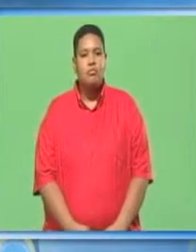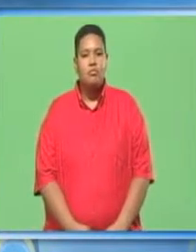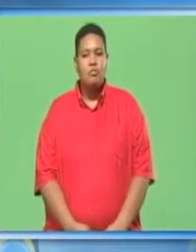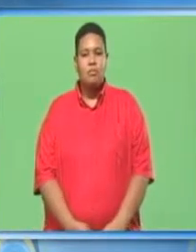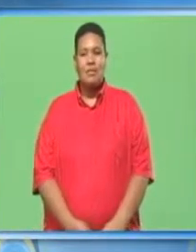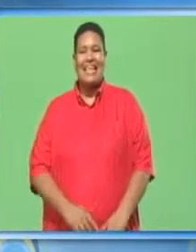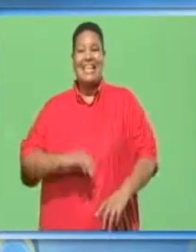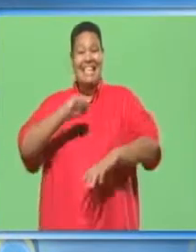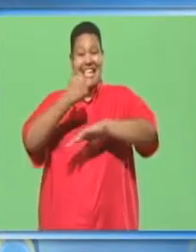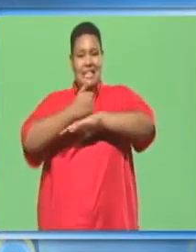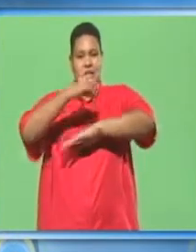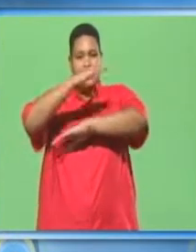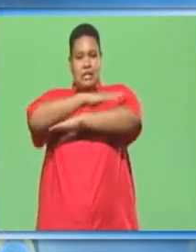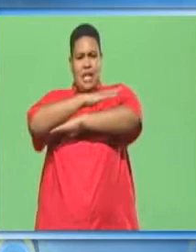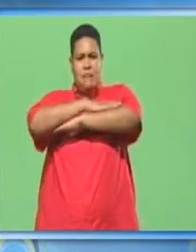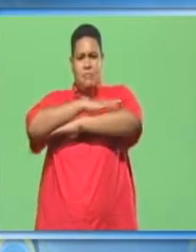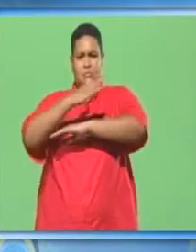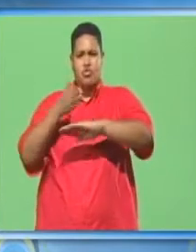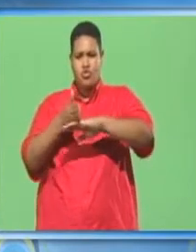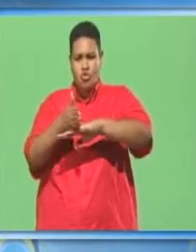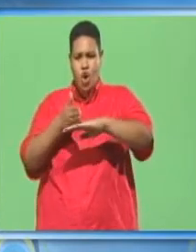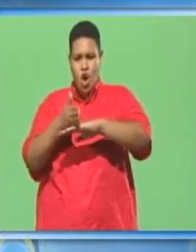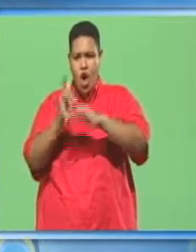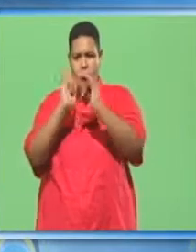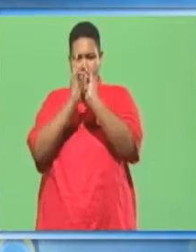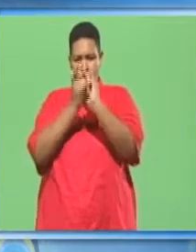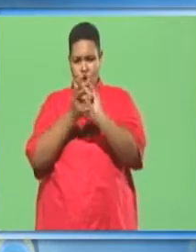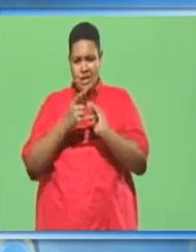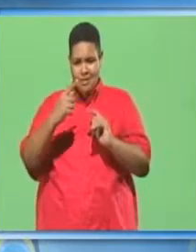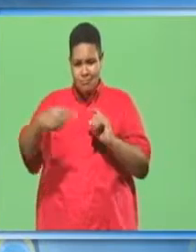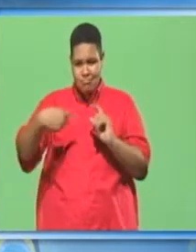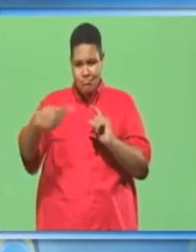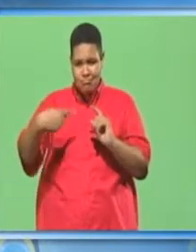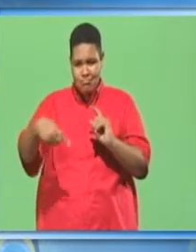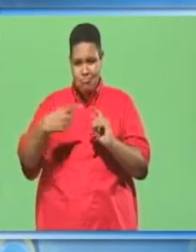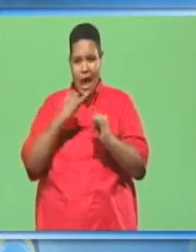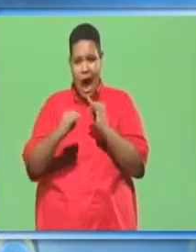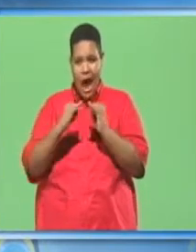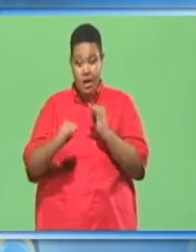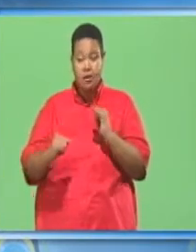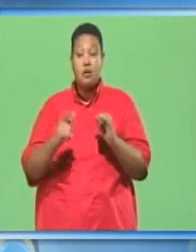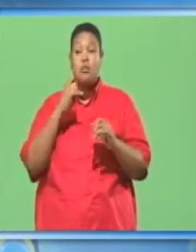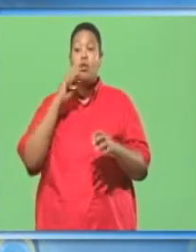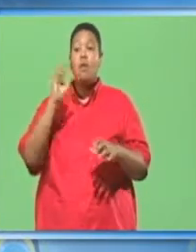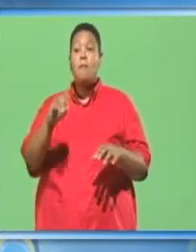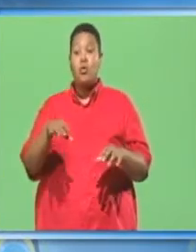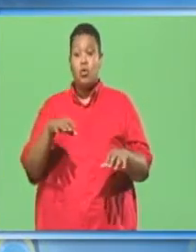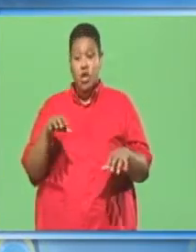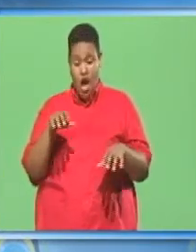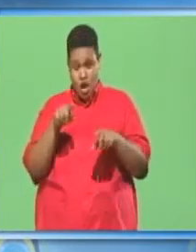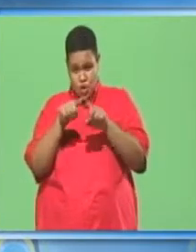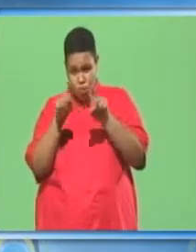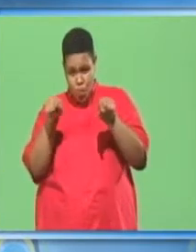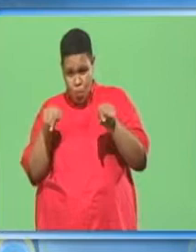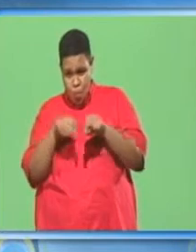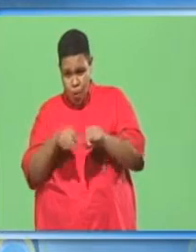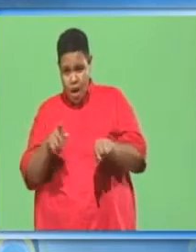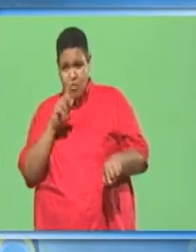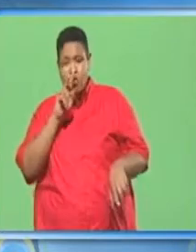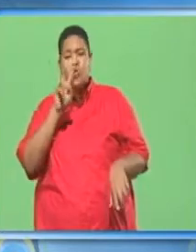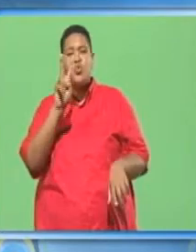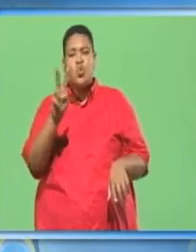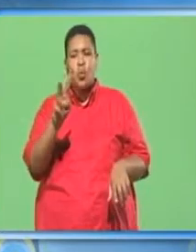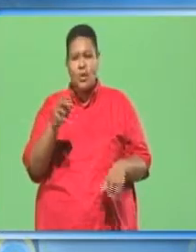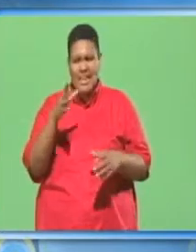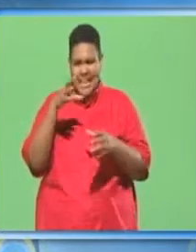Setting the table saw. Adjusting the blade angle. Place a square against the saw blade between two teeth of